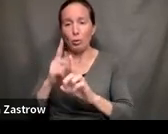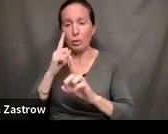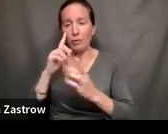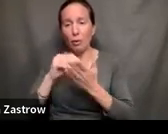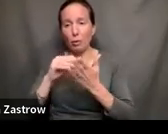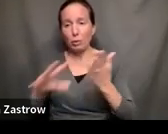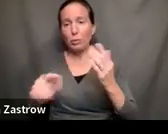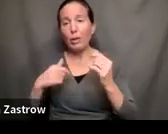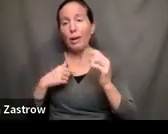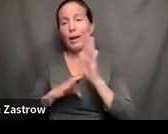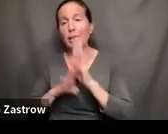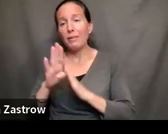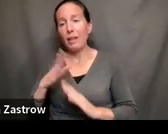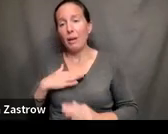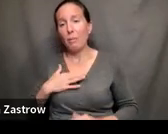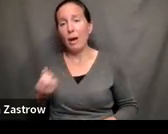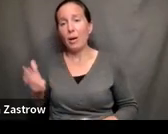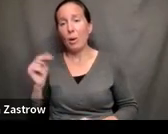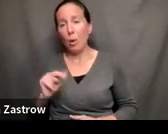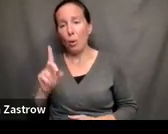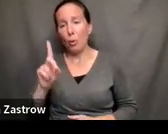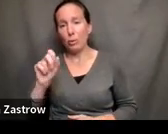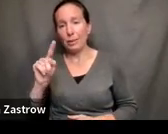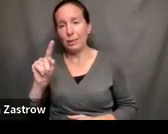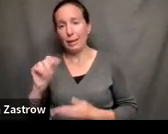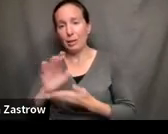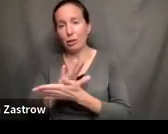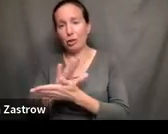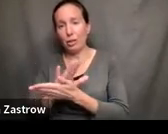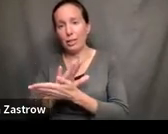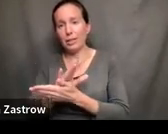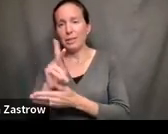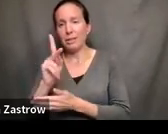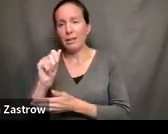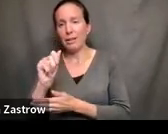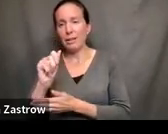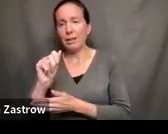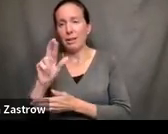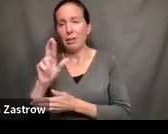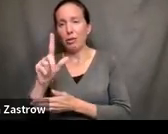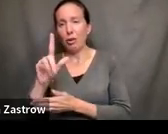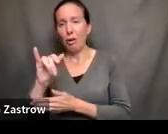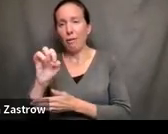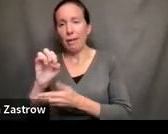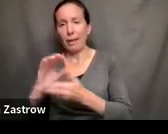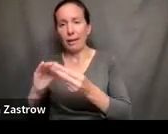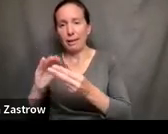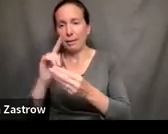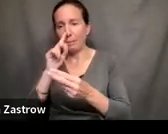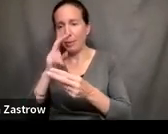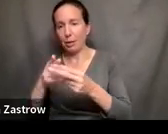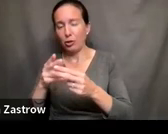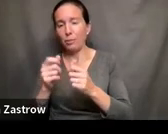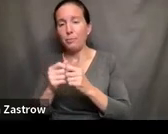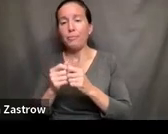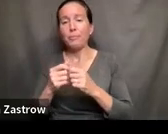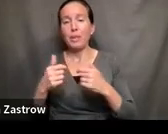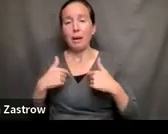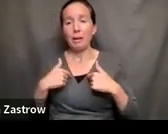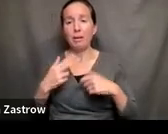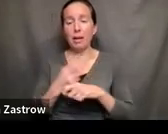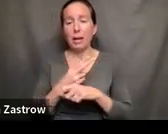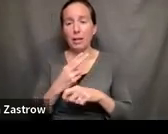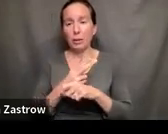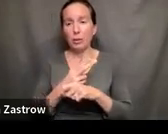created my own data sheets because they were very specific depending on what the student needed to work on for their goal. But I used